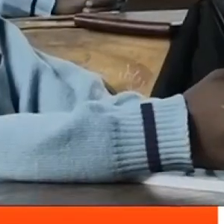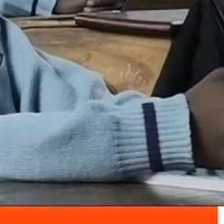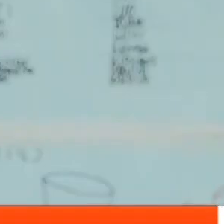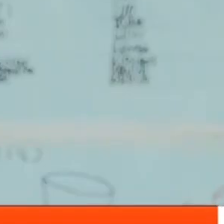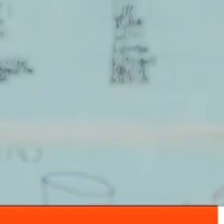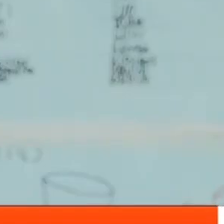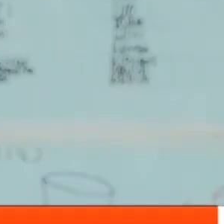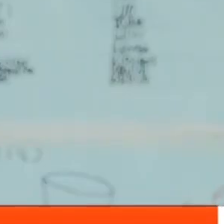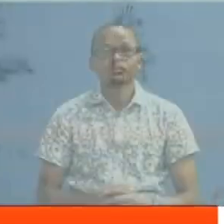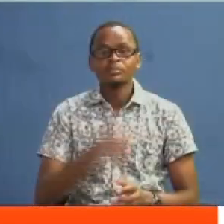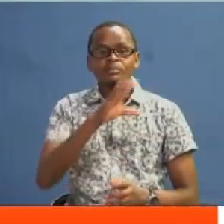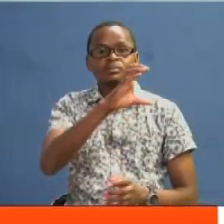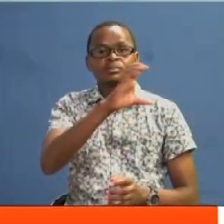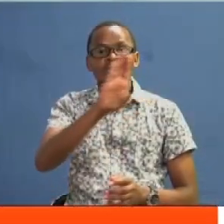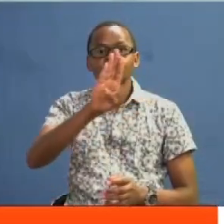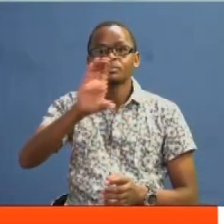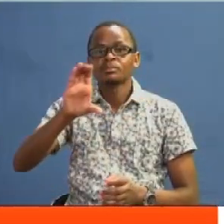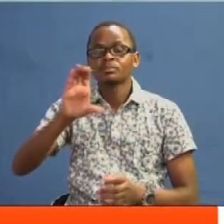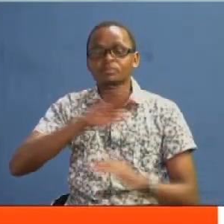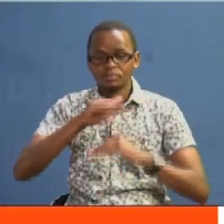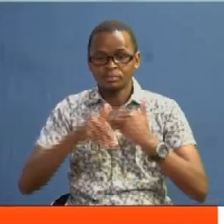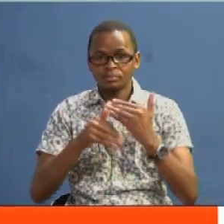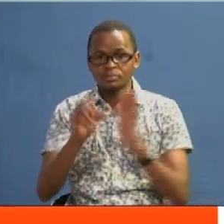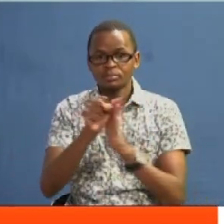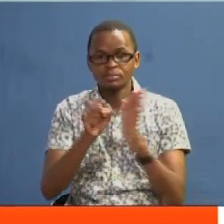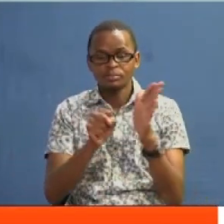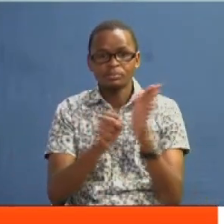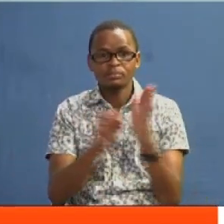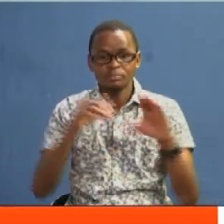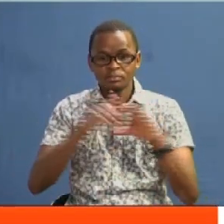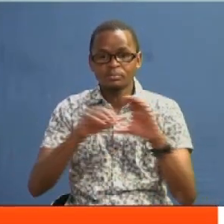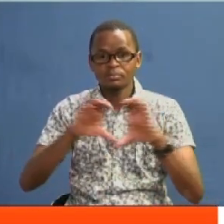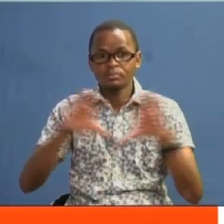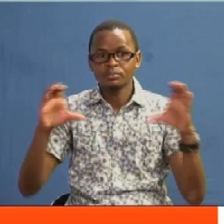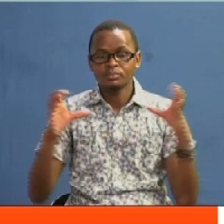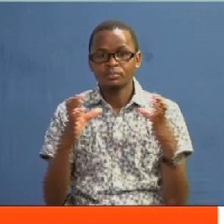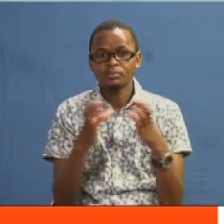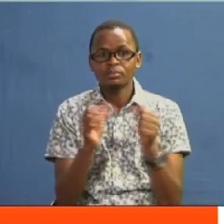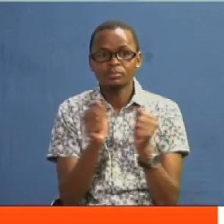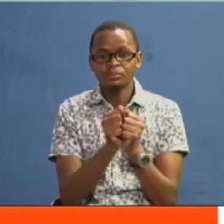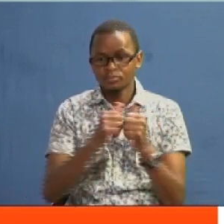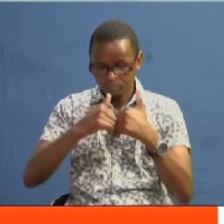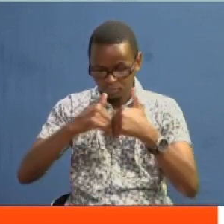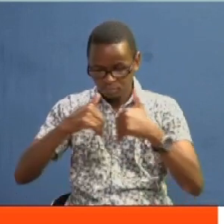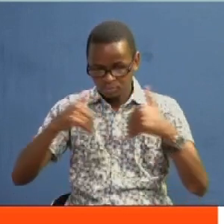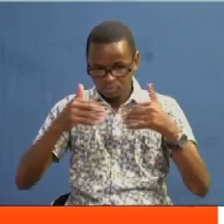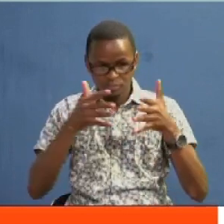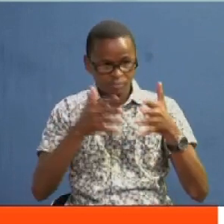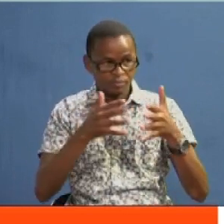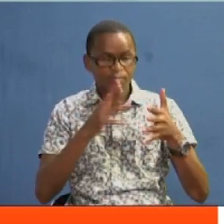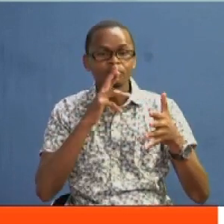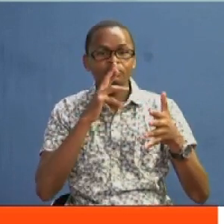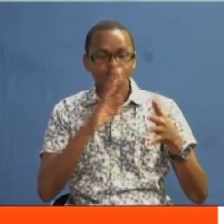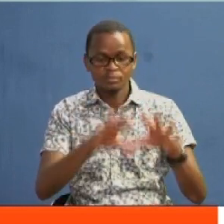In CBC, all the subjects we teach in classes, they engage. We don't separate them. We say this one, they are going to take